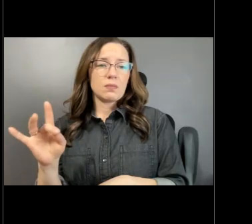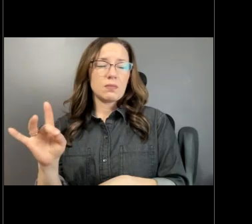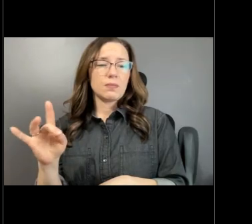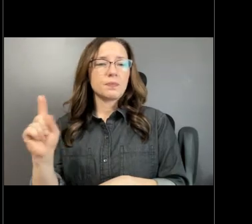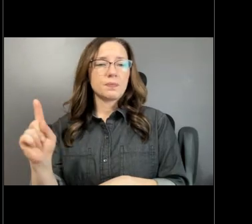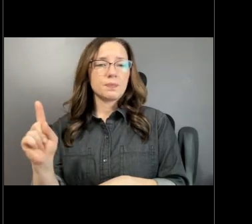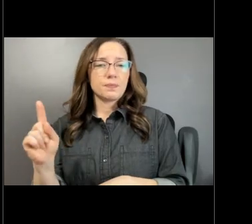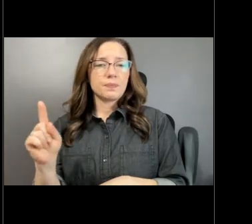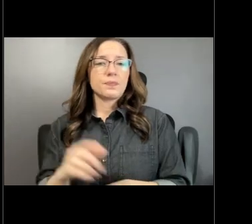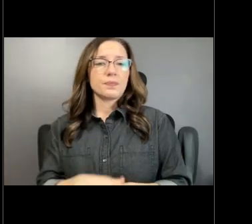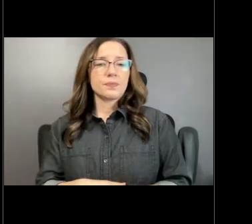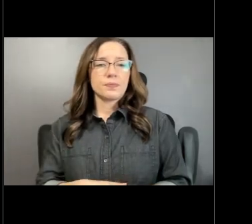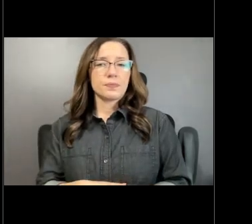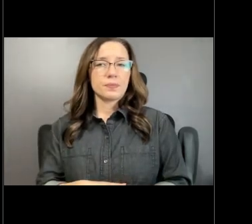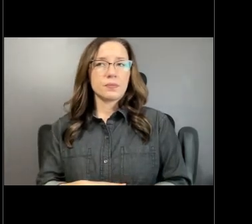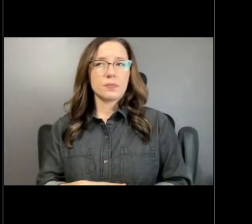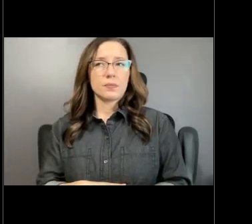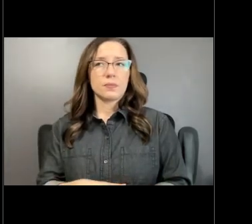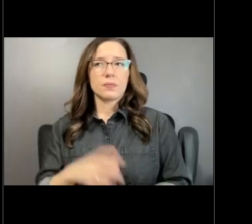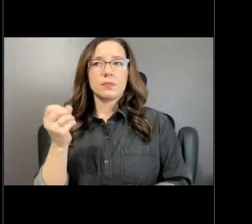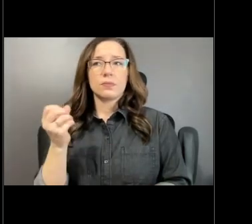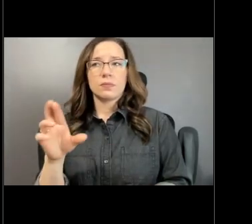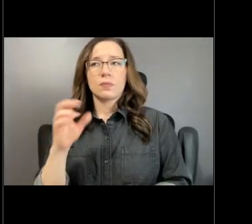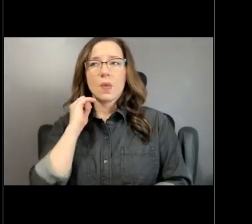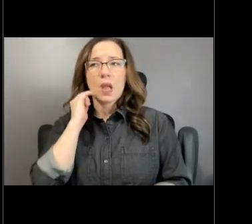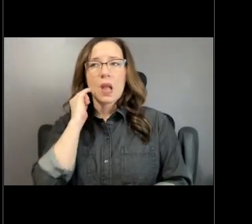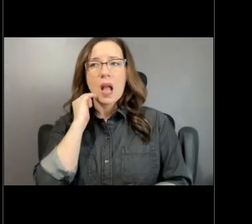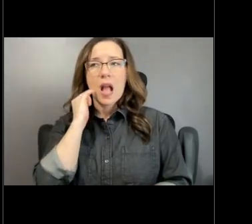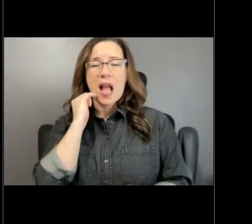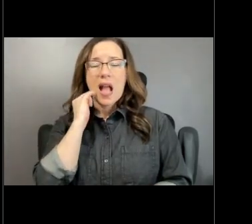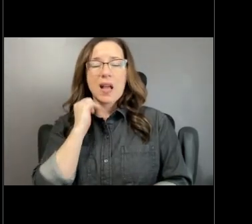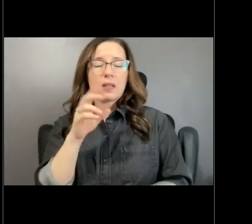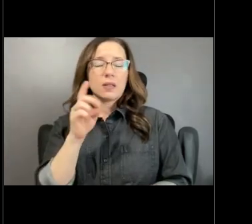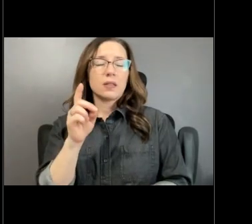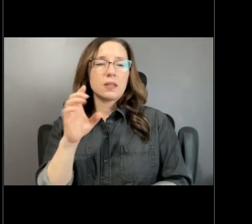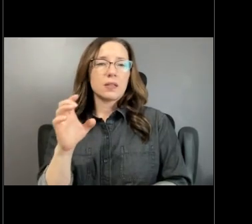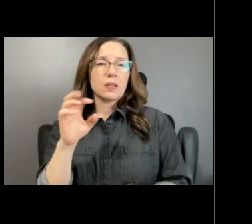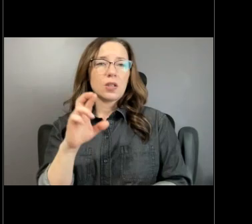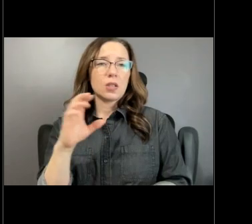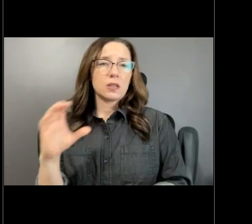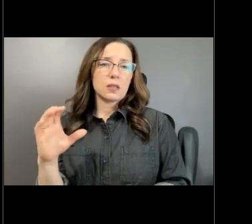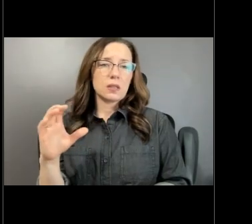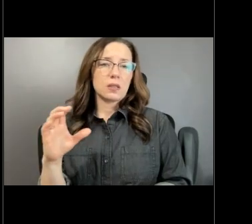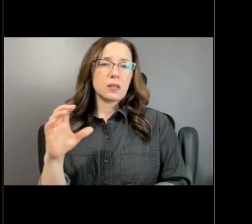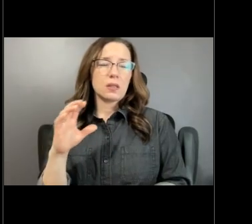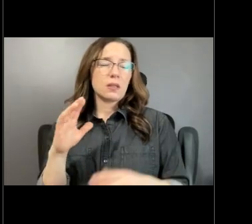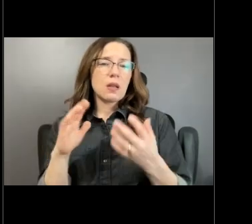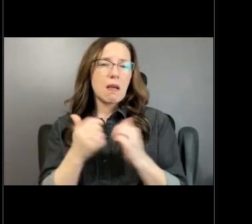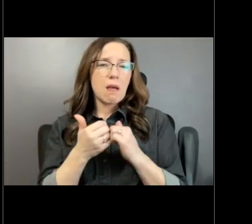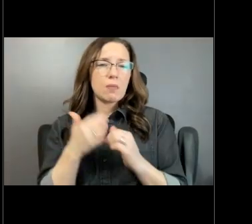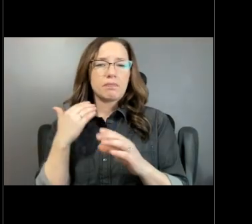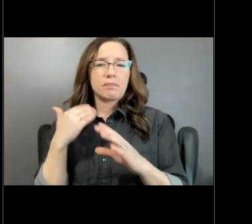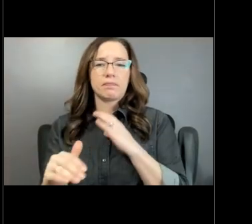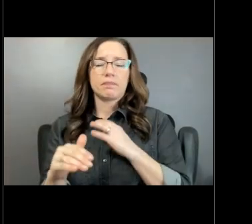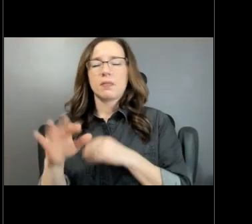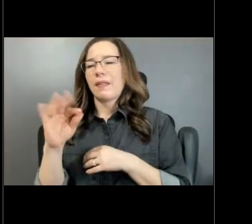888-341-7781. Or you can reach the DCRC by emailing